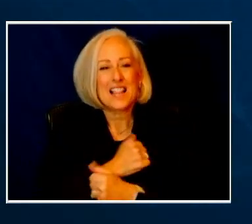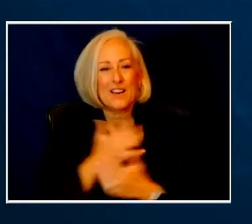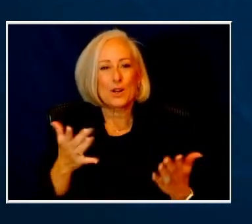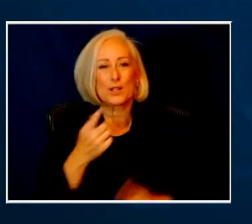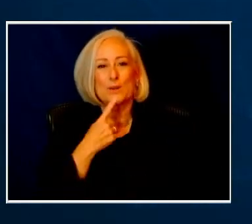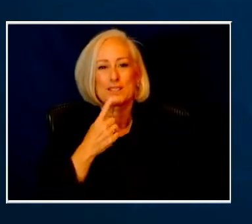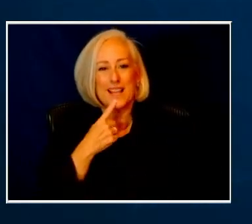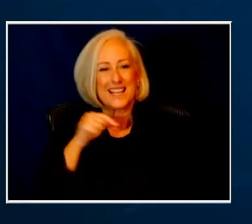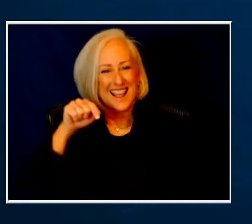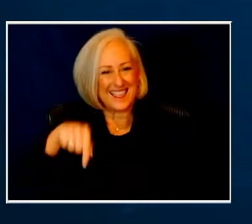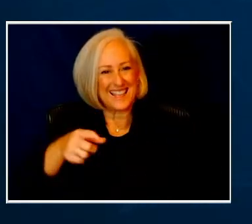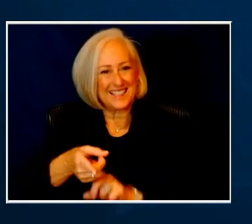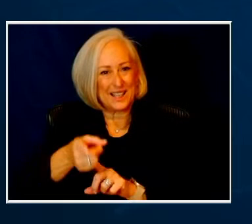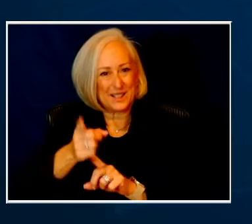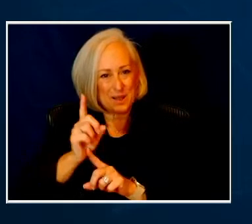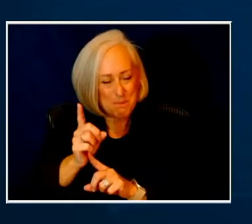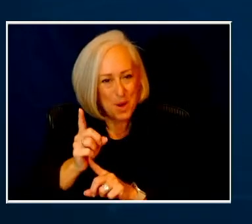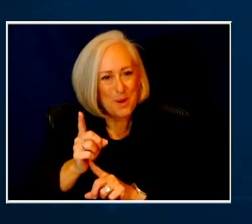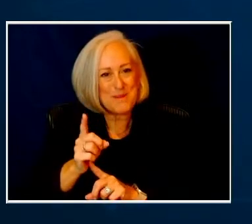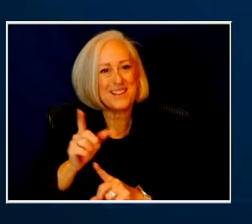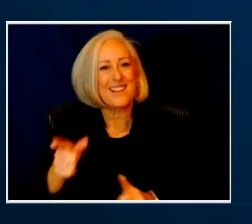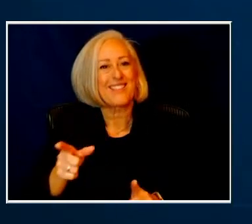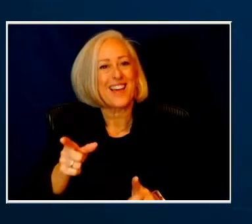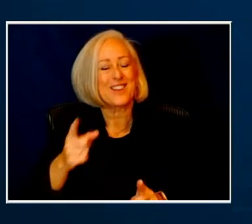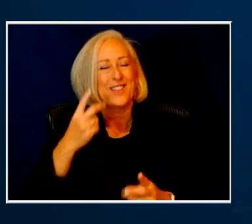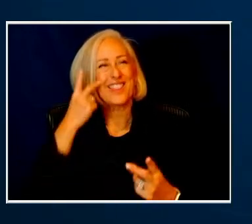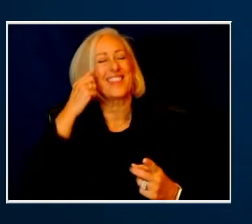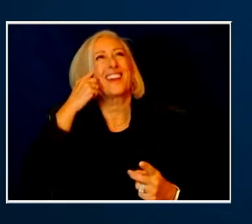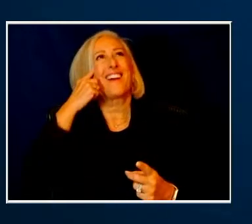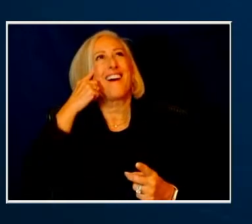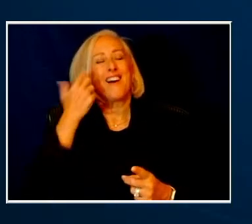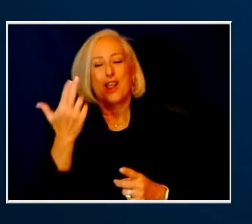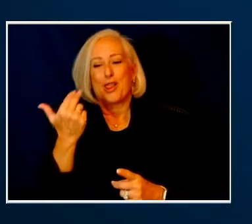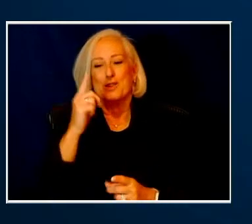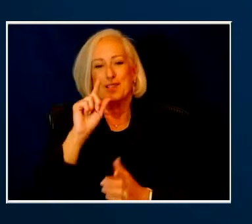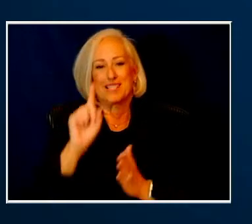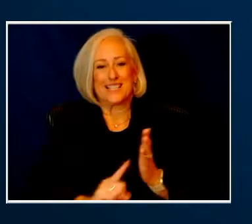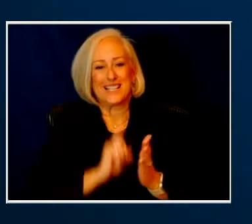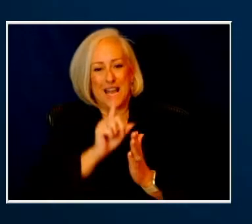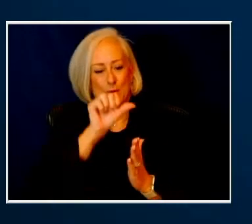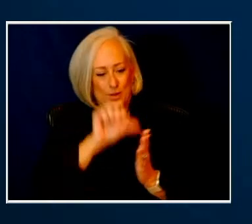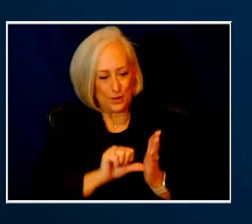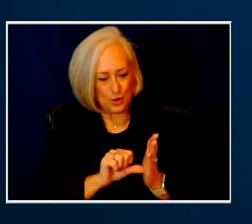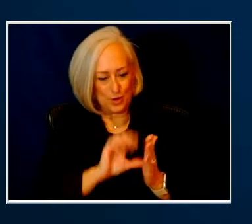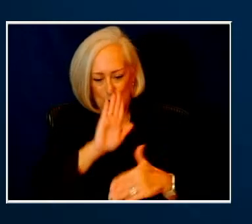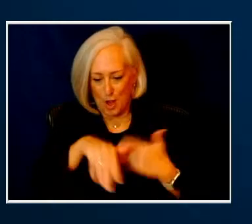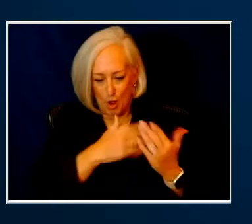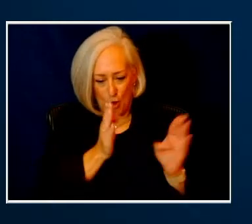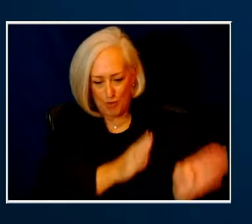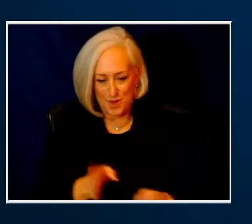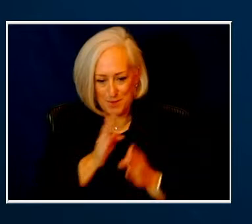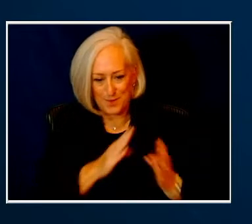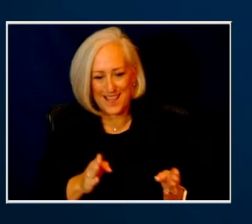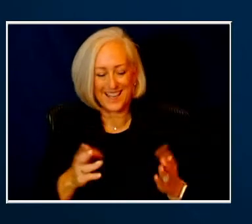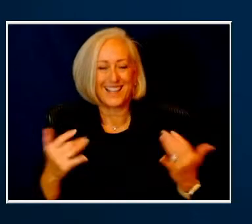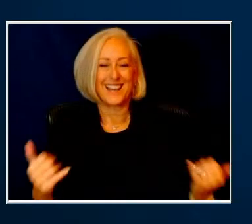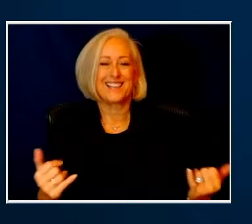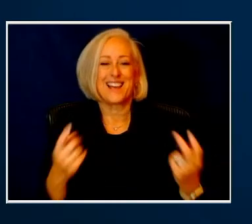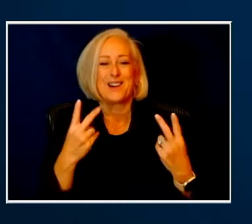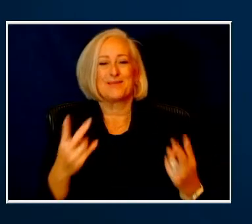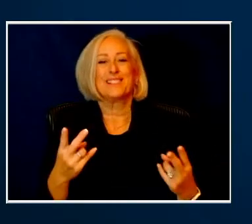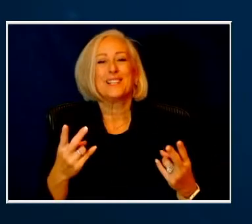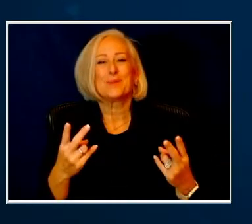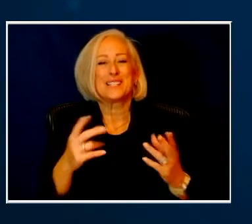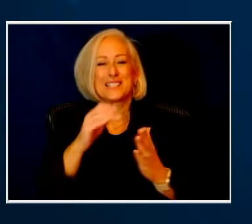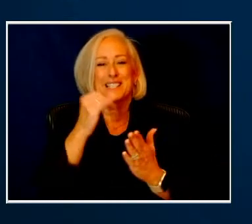that what those 13-hour surgeries and all that planning comes down to these moments. Dr. Camerata, what's it like though for you? It must be